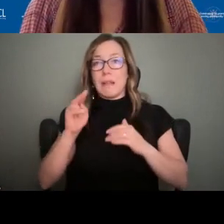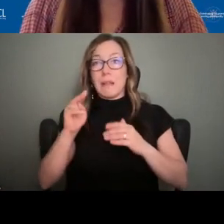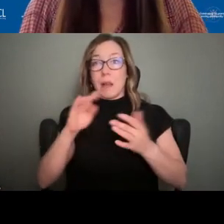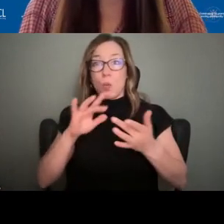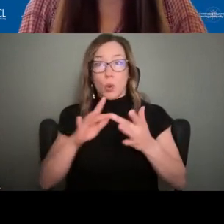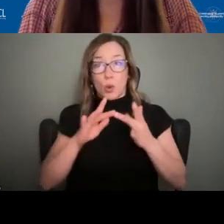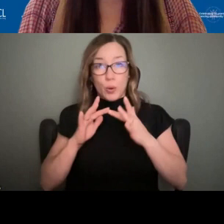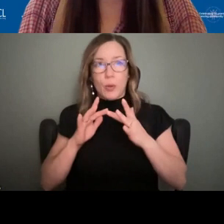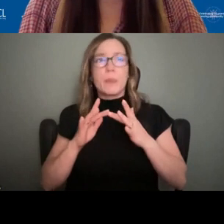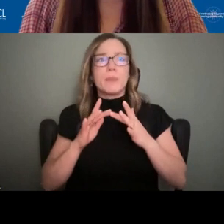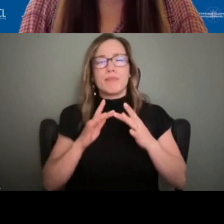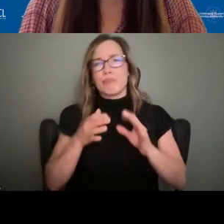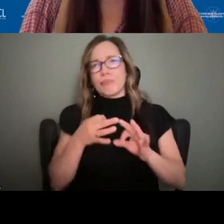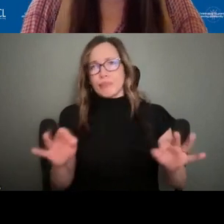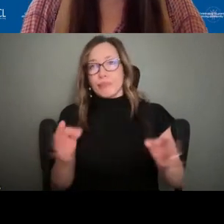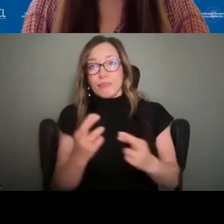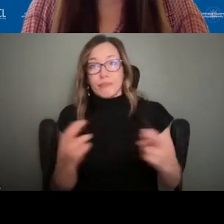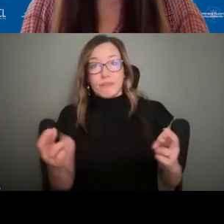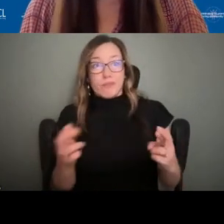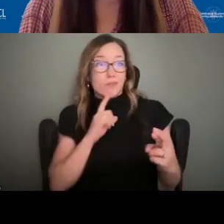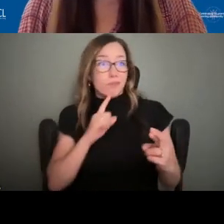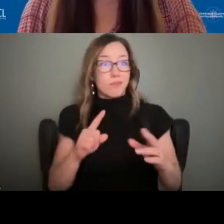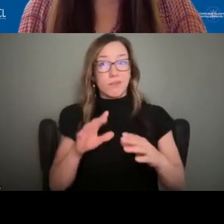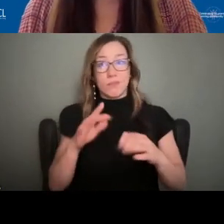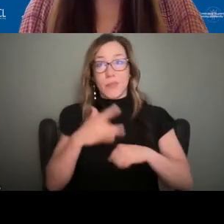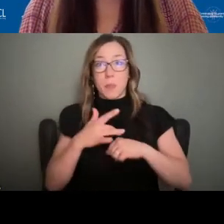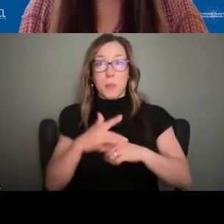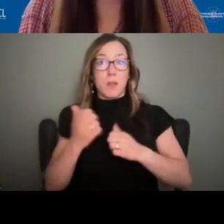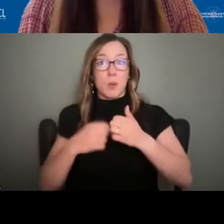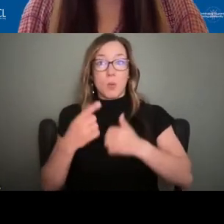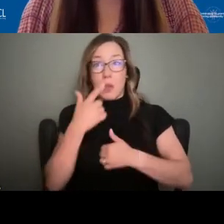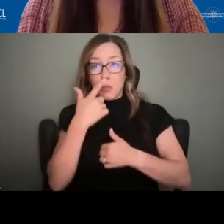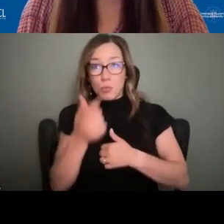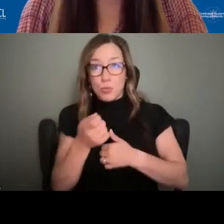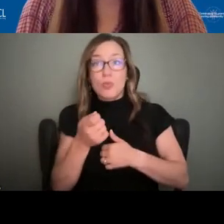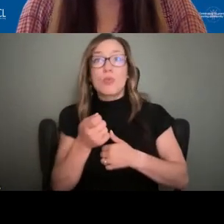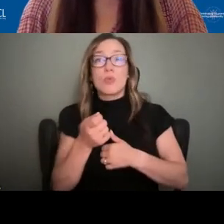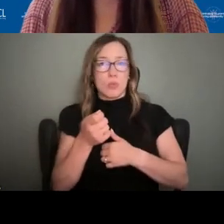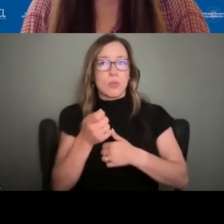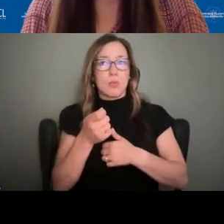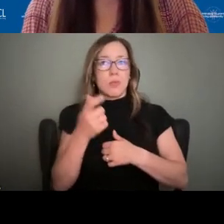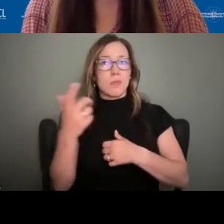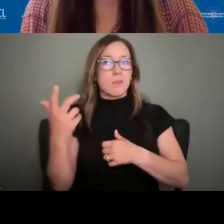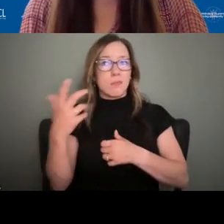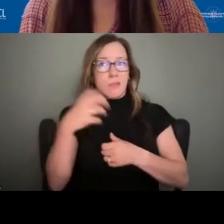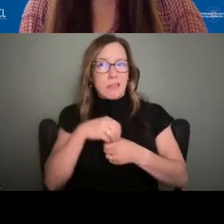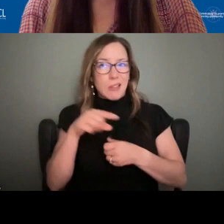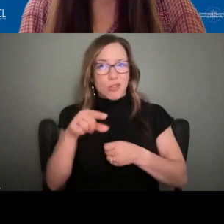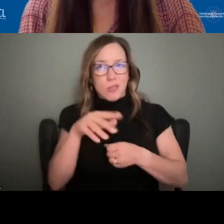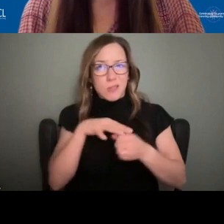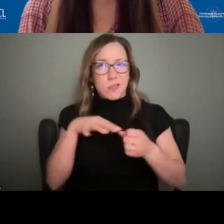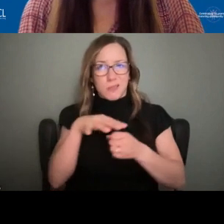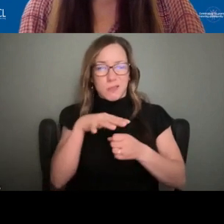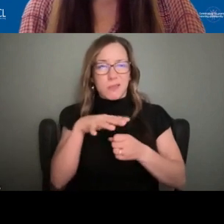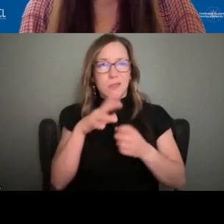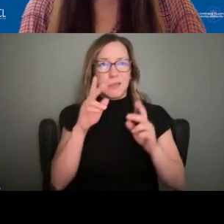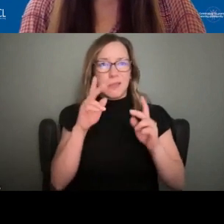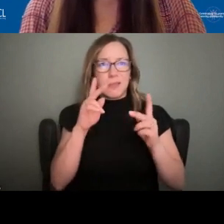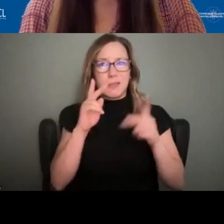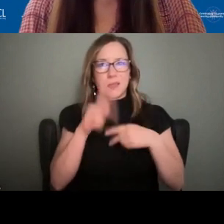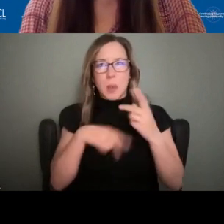resource and is really open to anyone who is interested and engaged in this space.